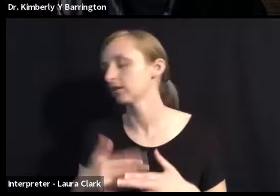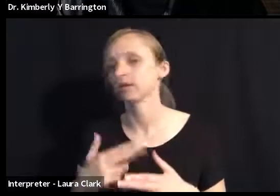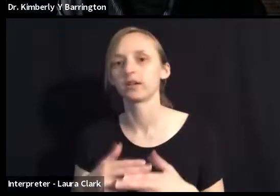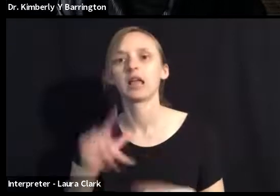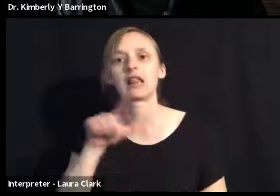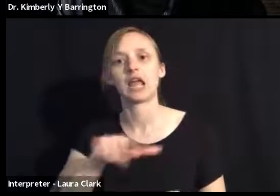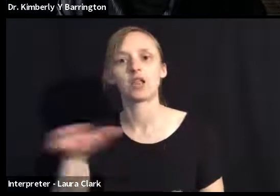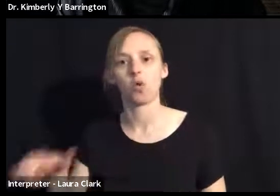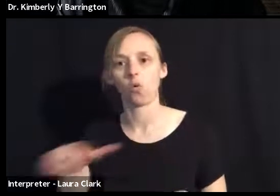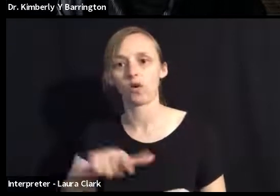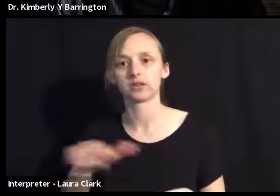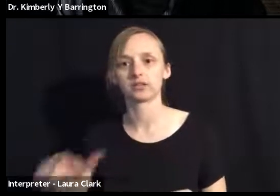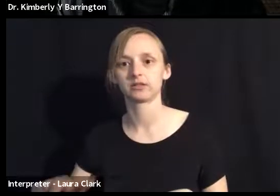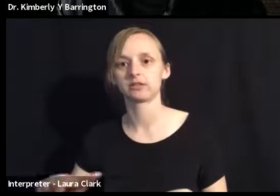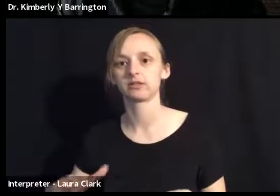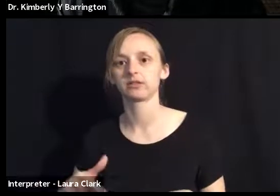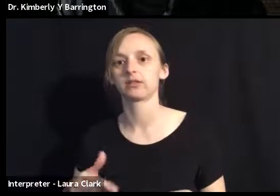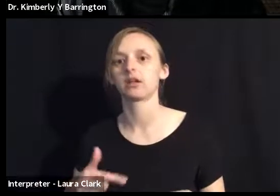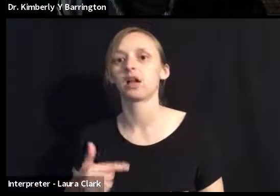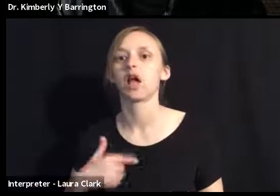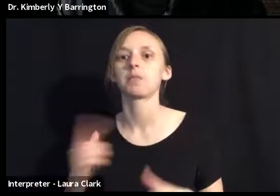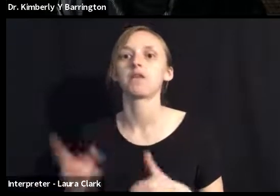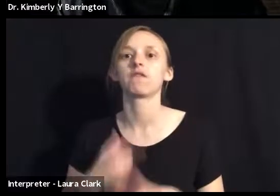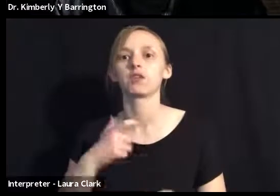landlord contact. I'm a first time